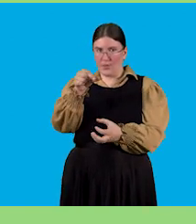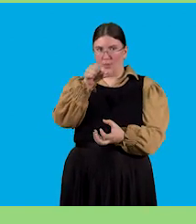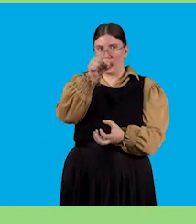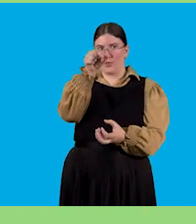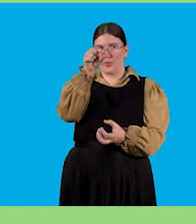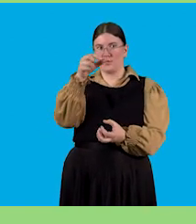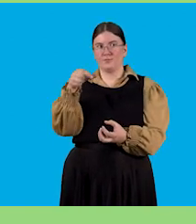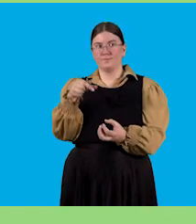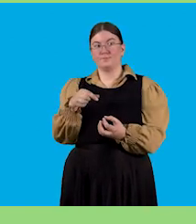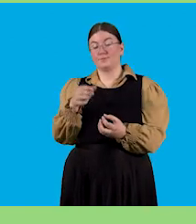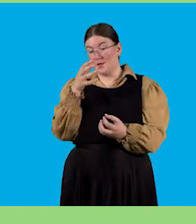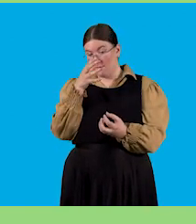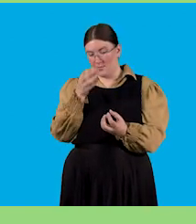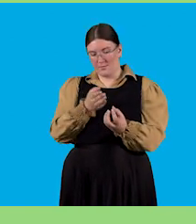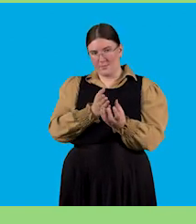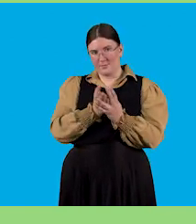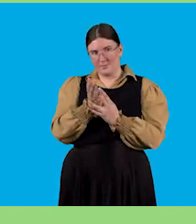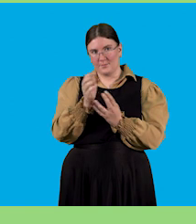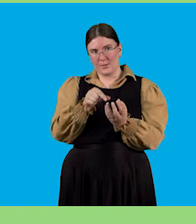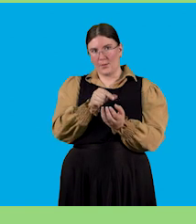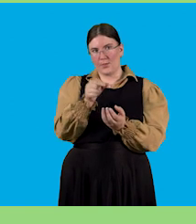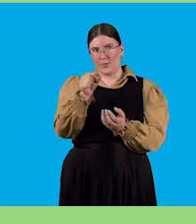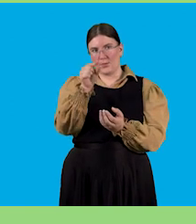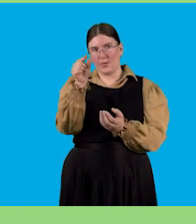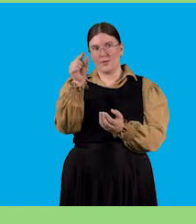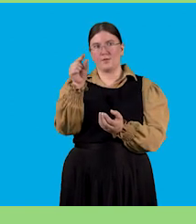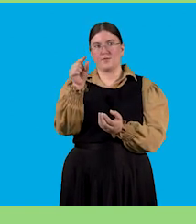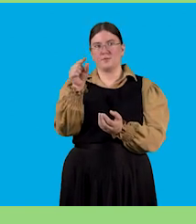that transports the semen containing sperm